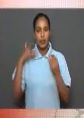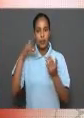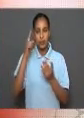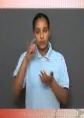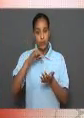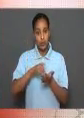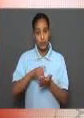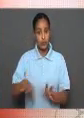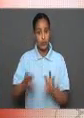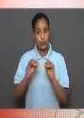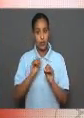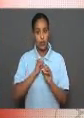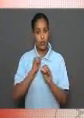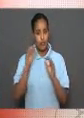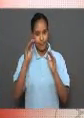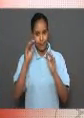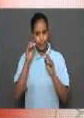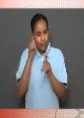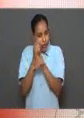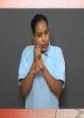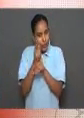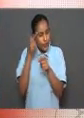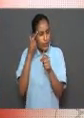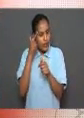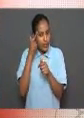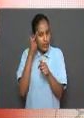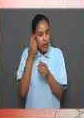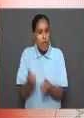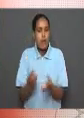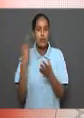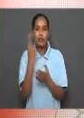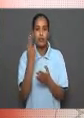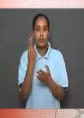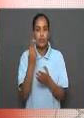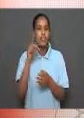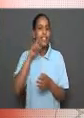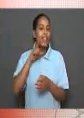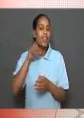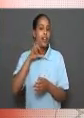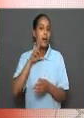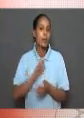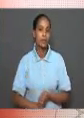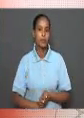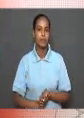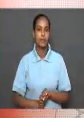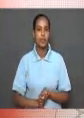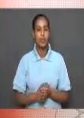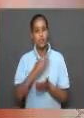Hello once more, students. I am confident you were able to think of many uses for synthetic